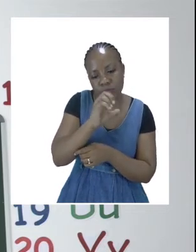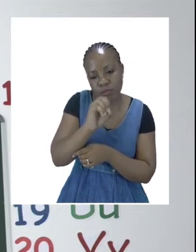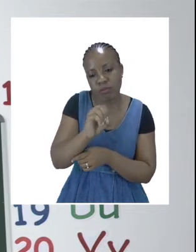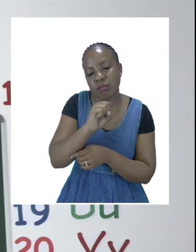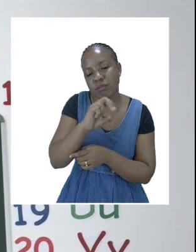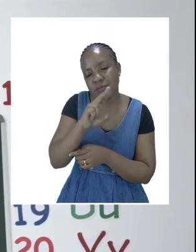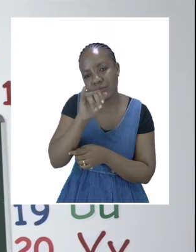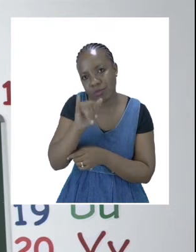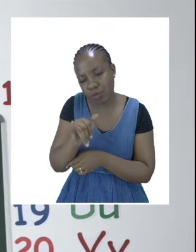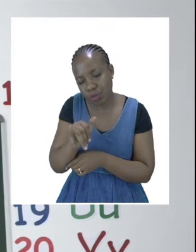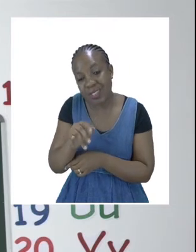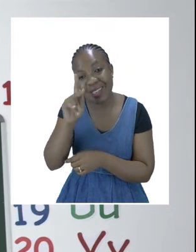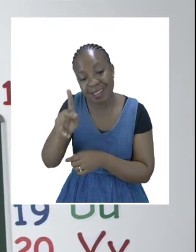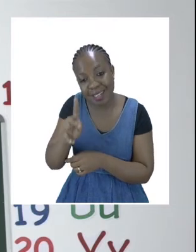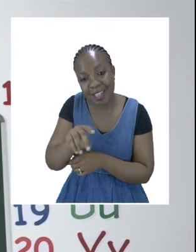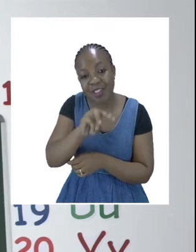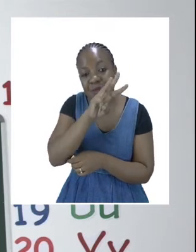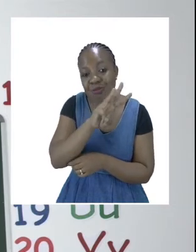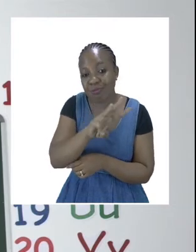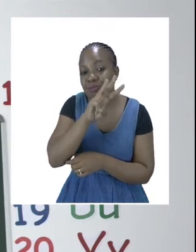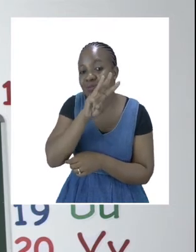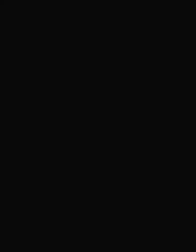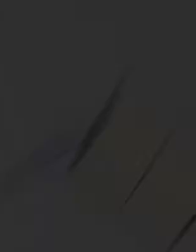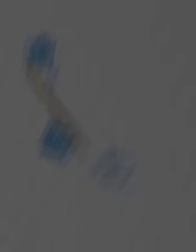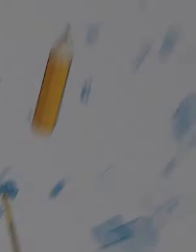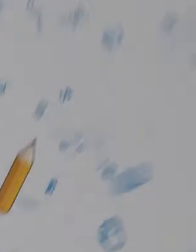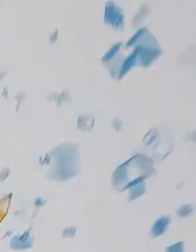our website, Zoshi Online.